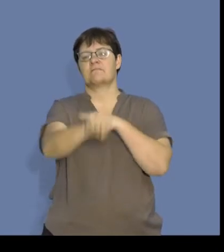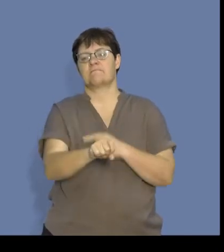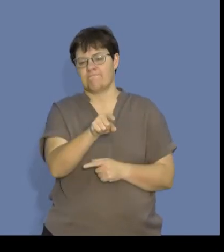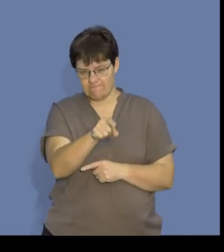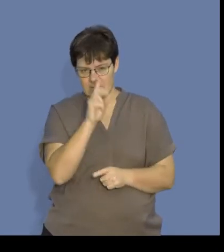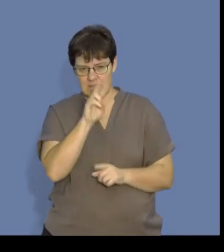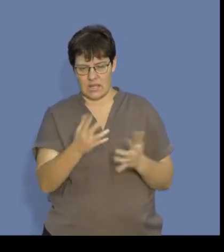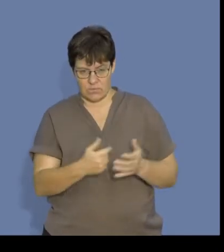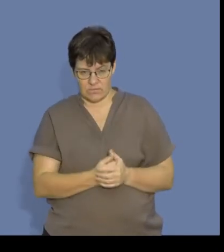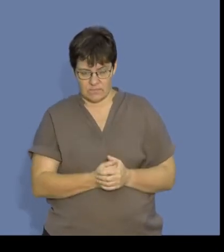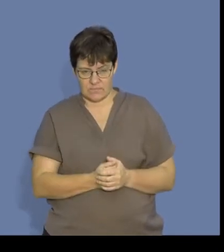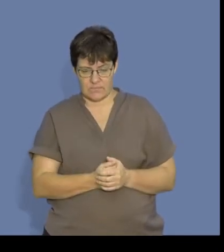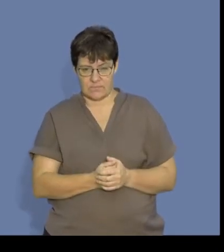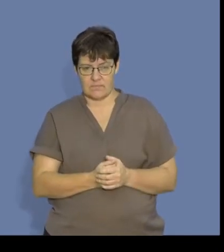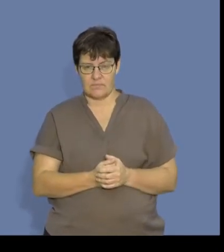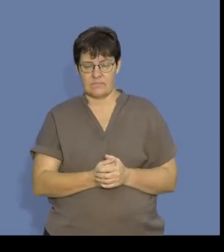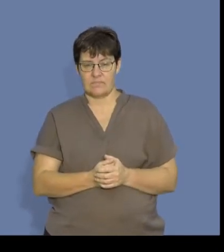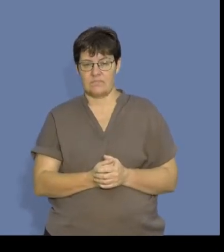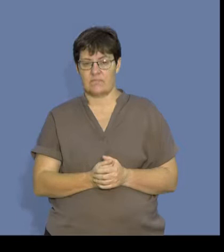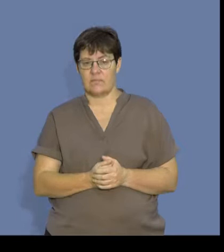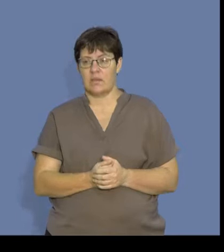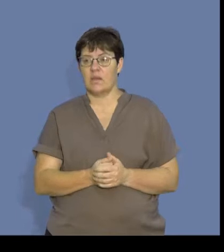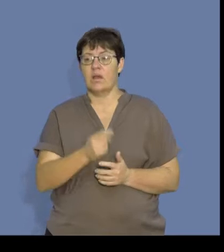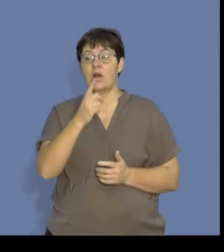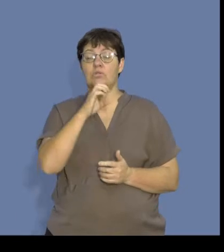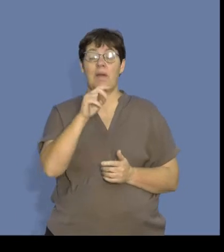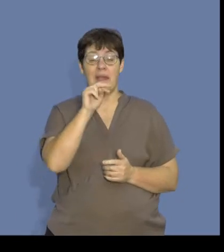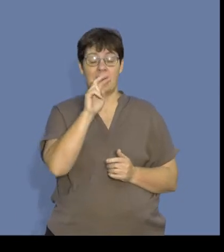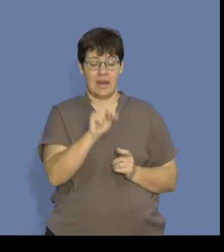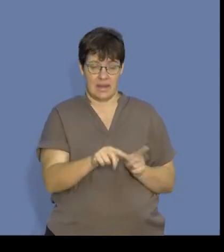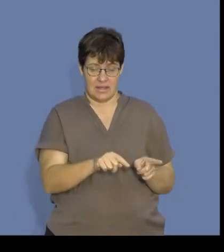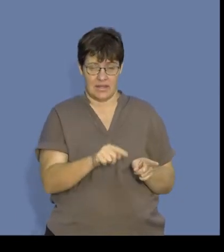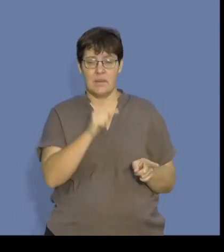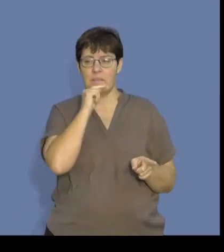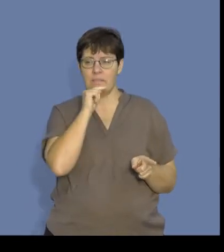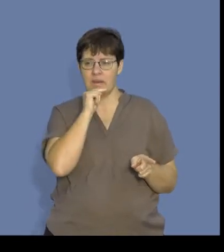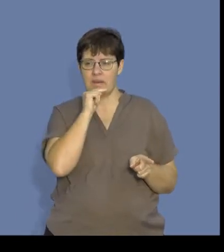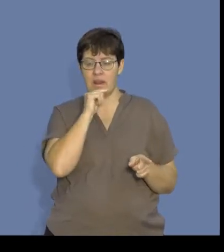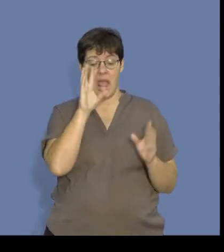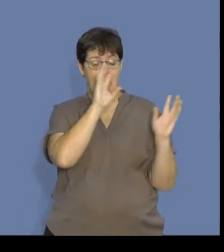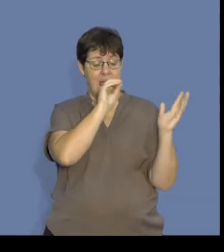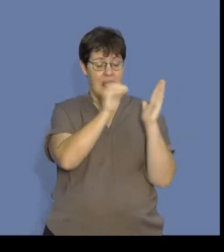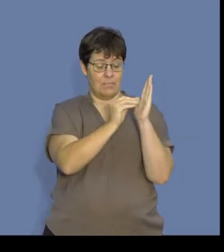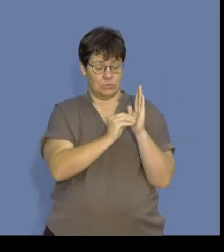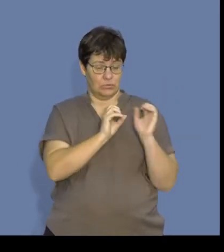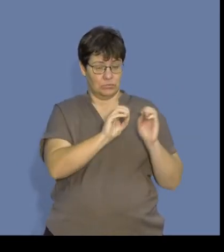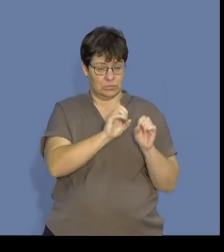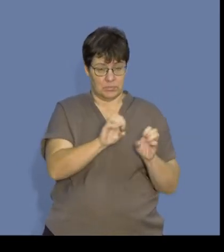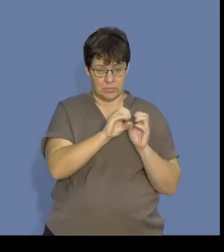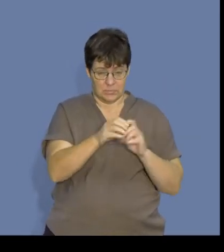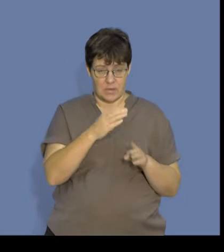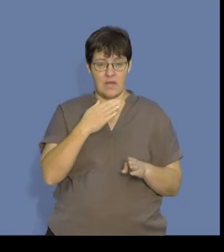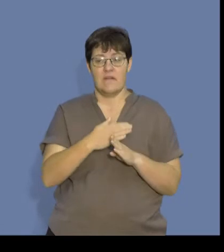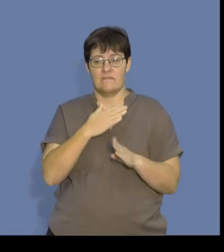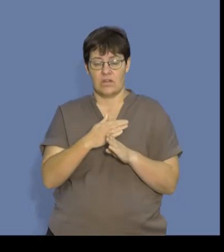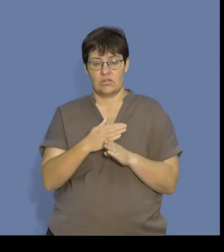well? Now, a domain of a function will be the set of all the input values for which the